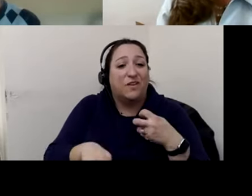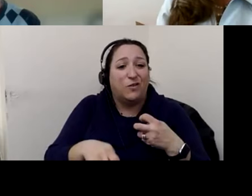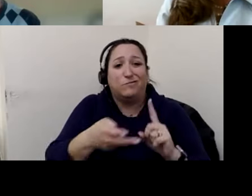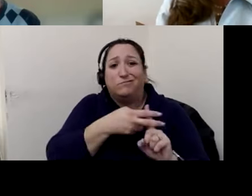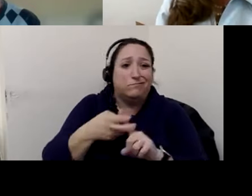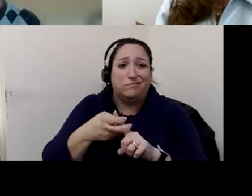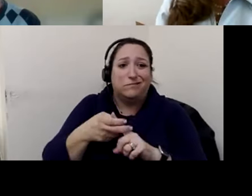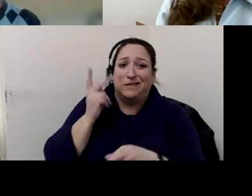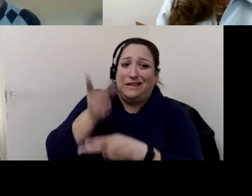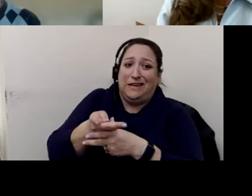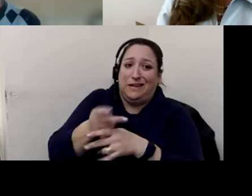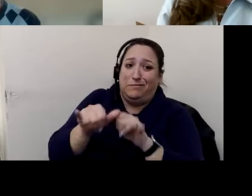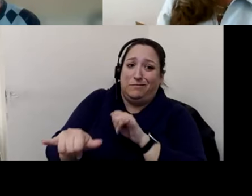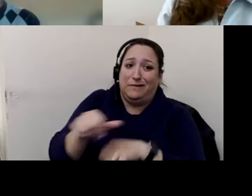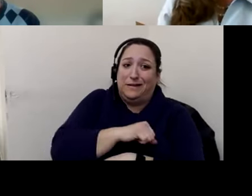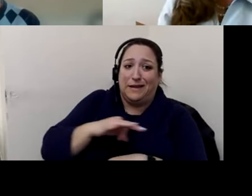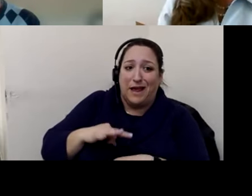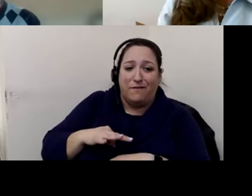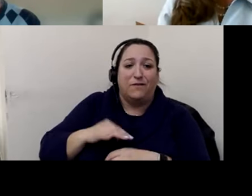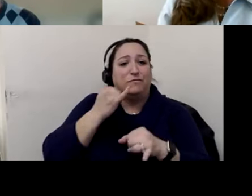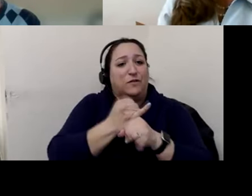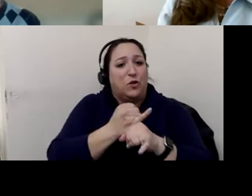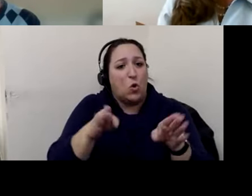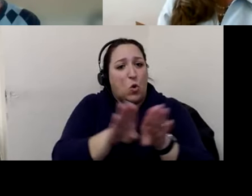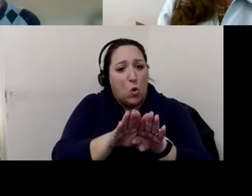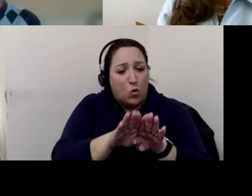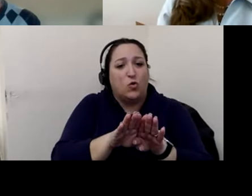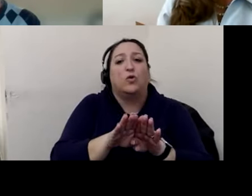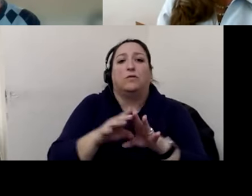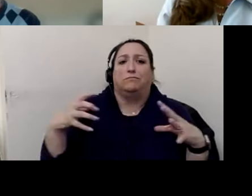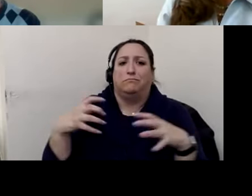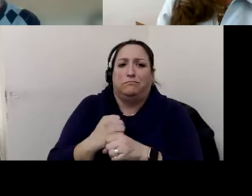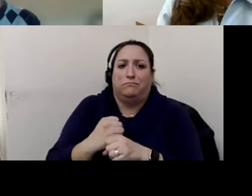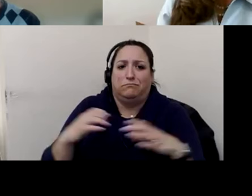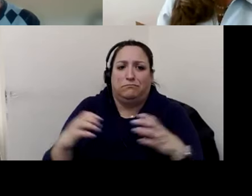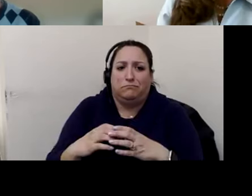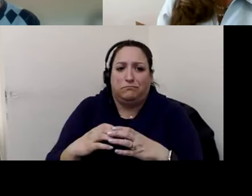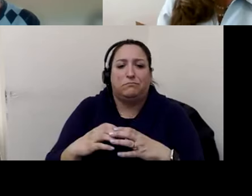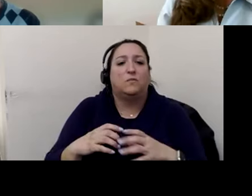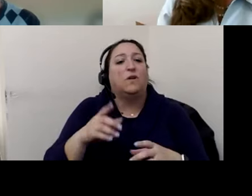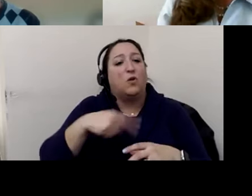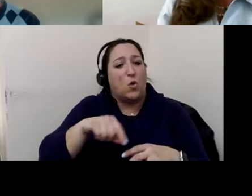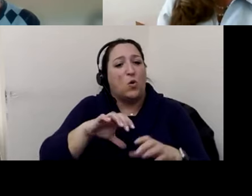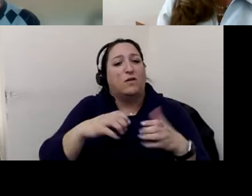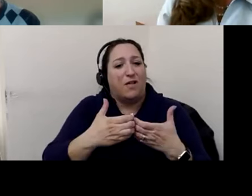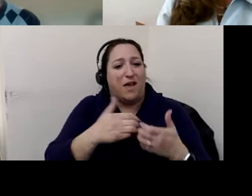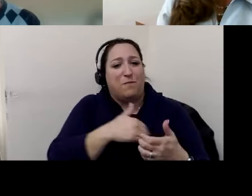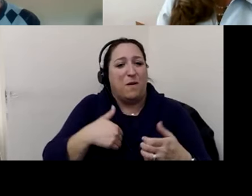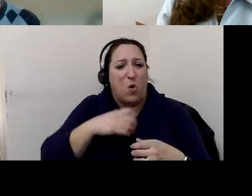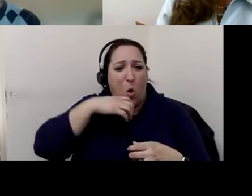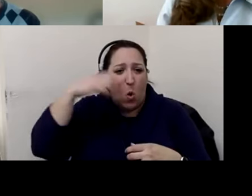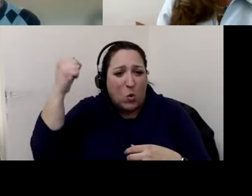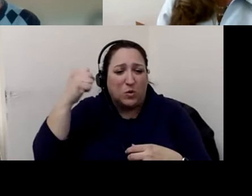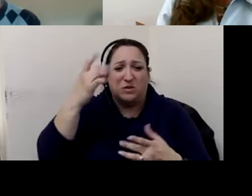staff, residential closures and consolidations, aging of the class members, the